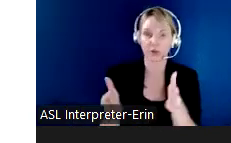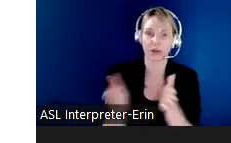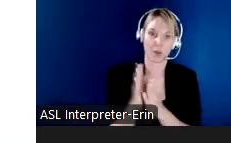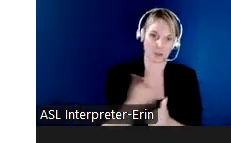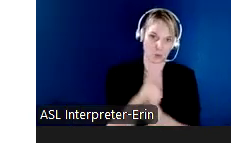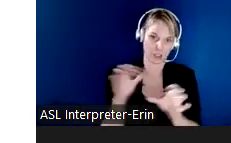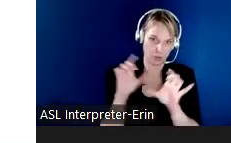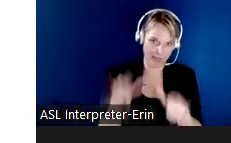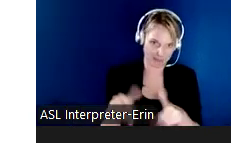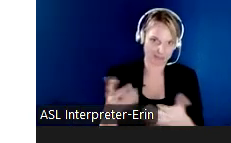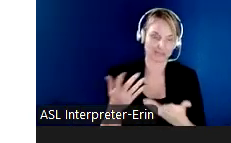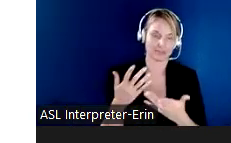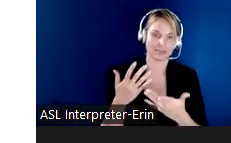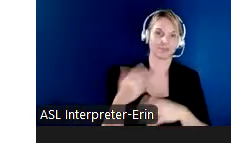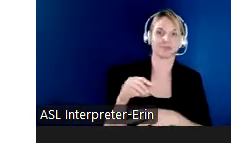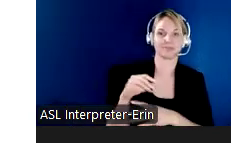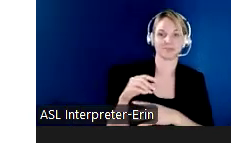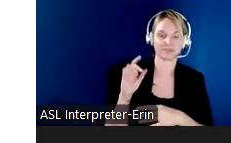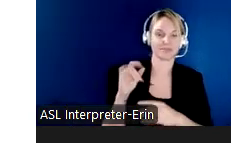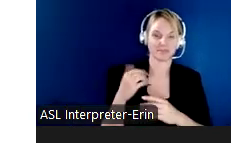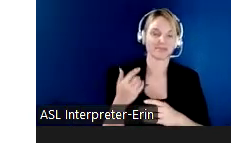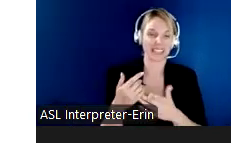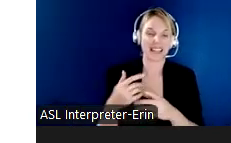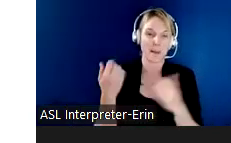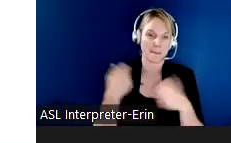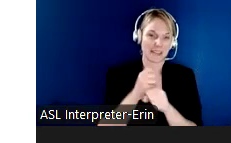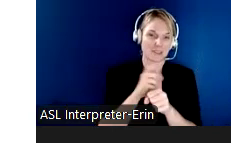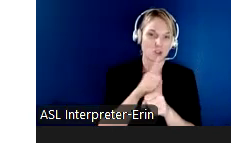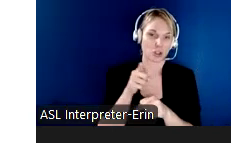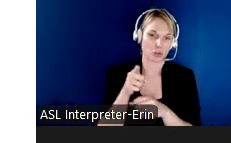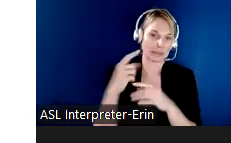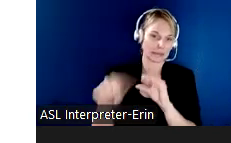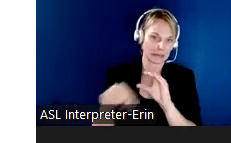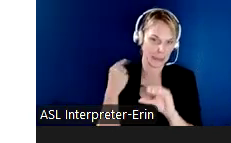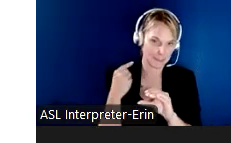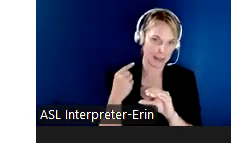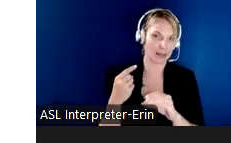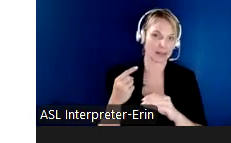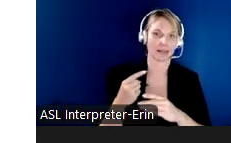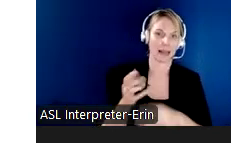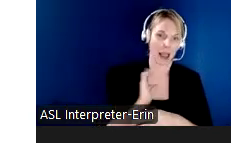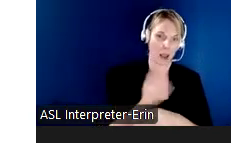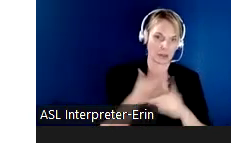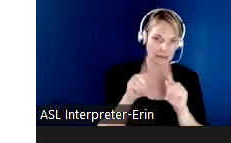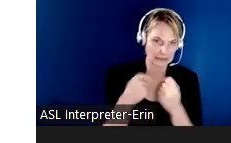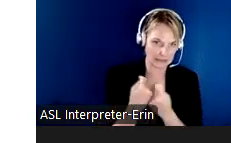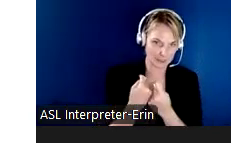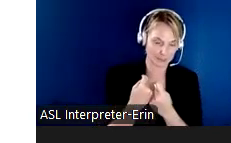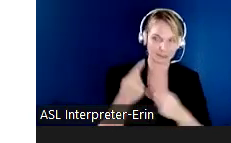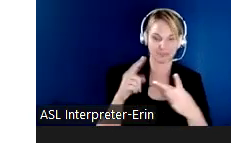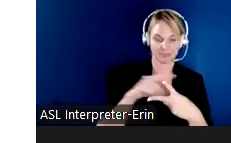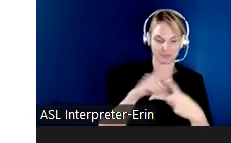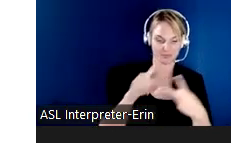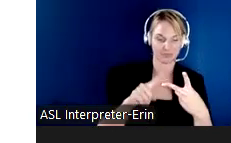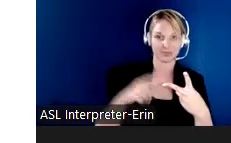send an email to the EST team4 at naviabenefits.com email address. For HCA, you want to send a secure